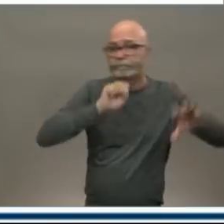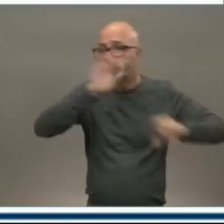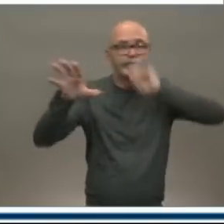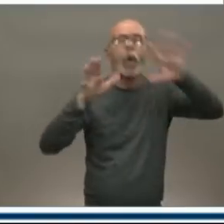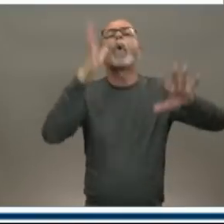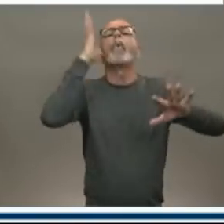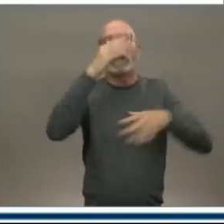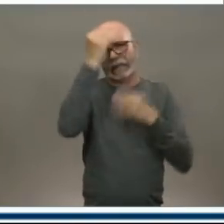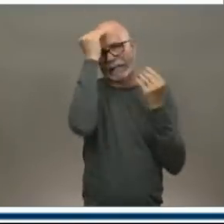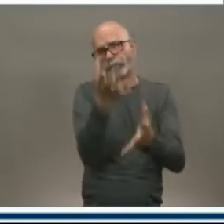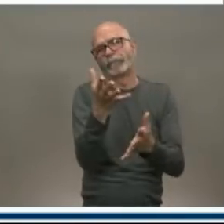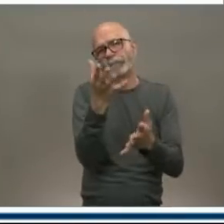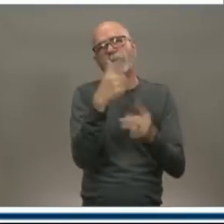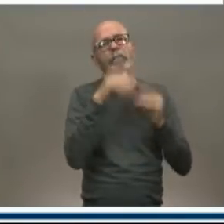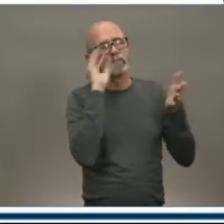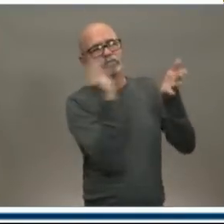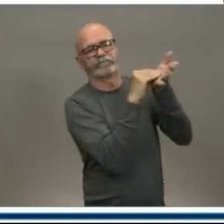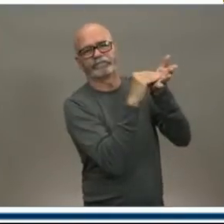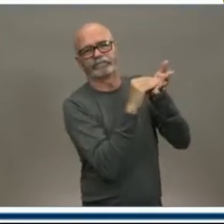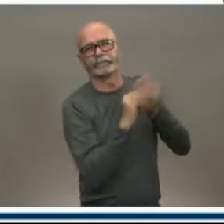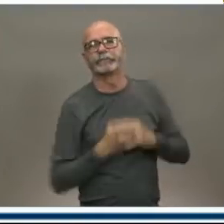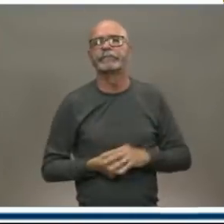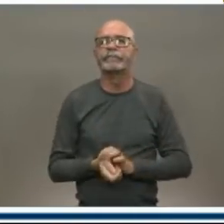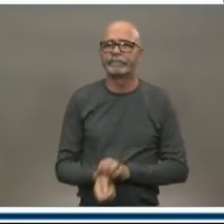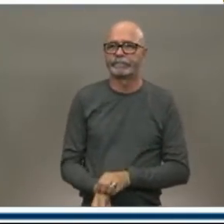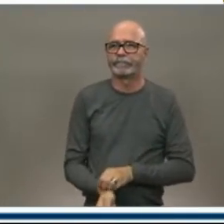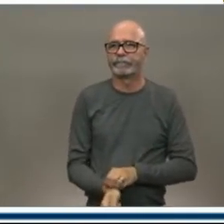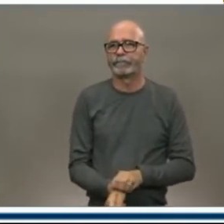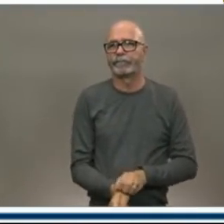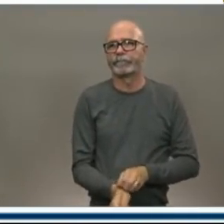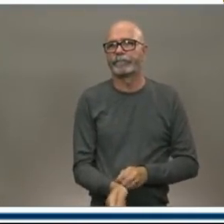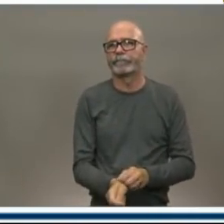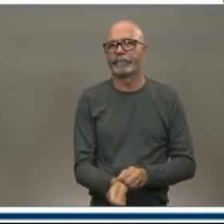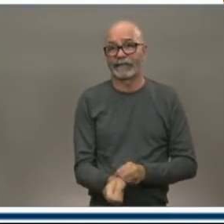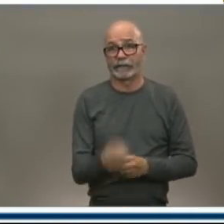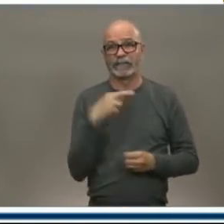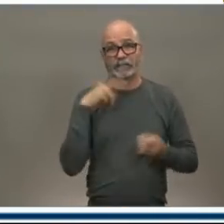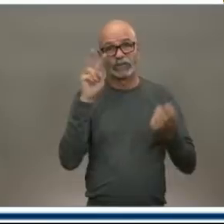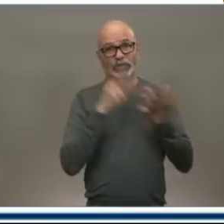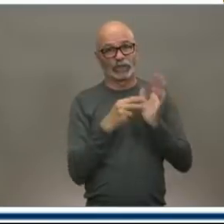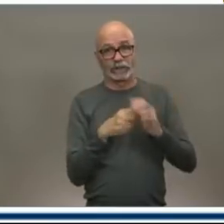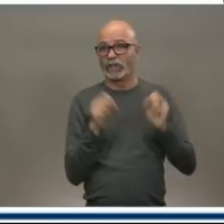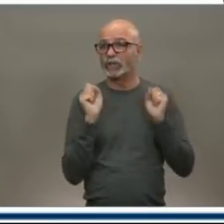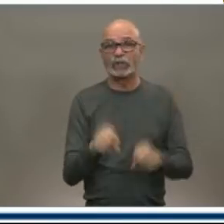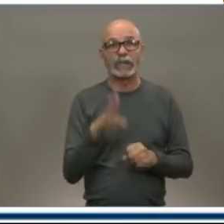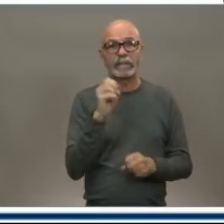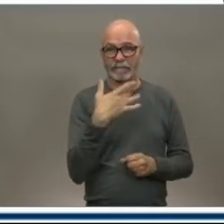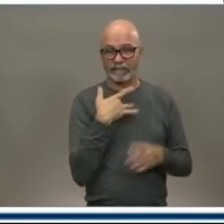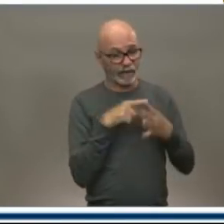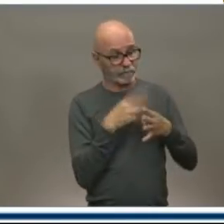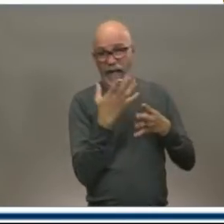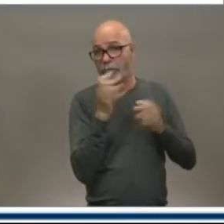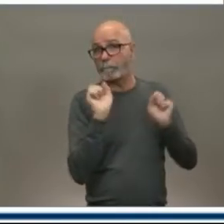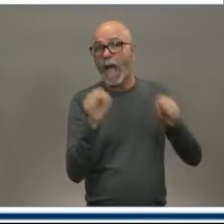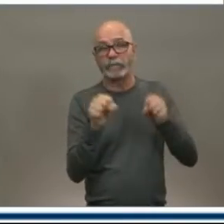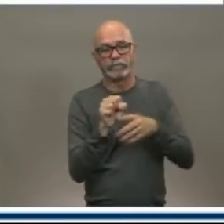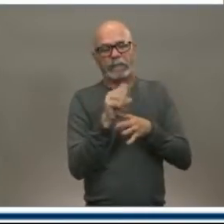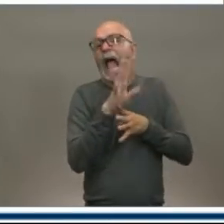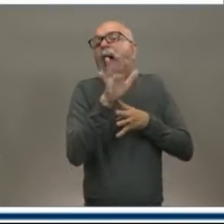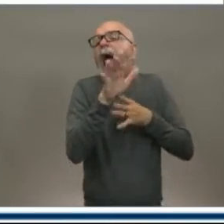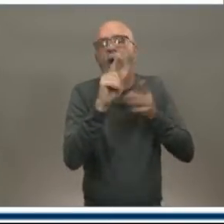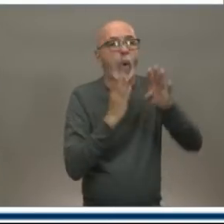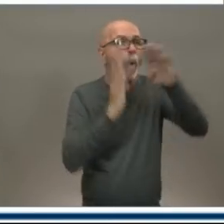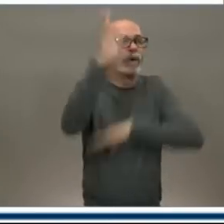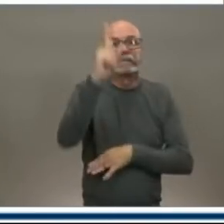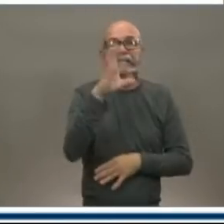in as contacts. Does that mean there could potentially be hundreds of people that are isolated? It's not hundreds, but it's defined clusters.